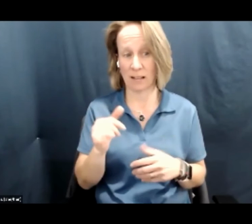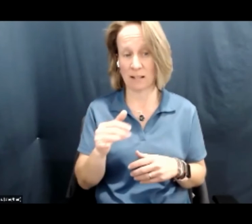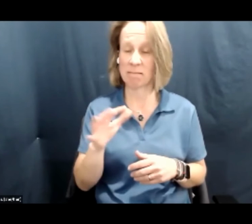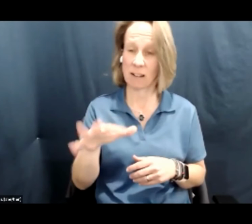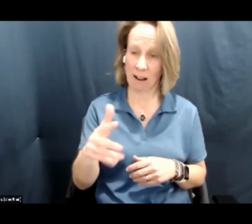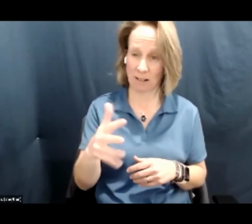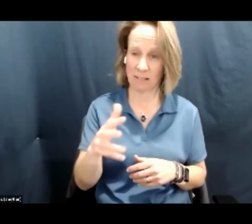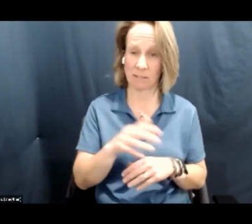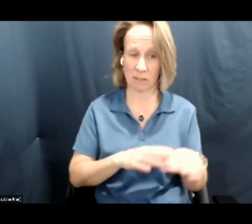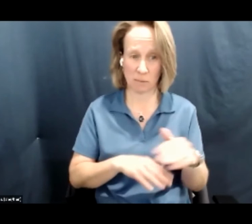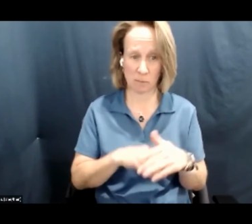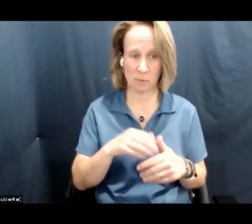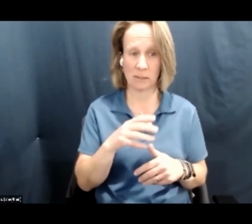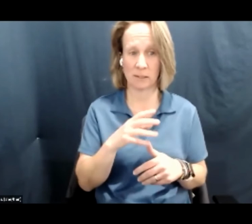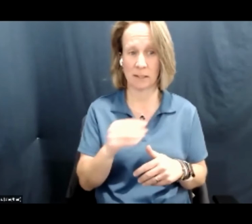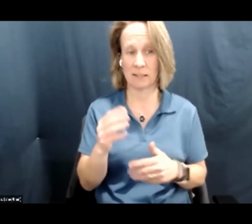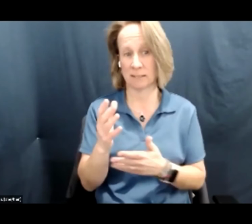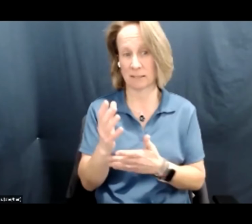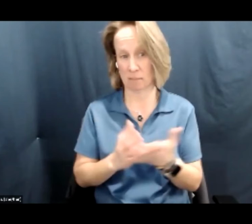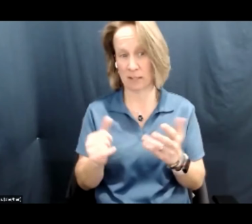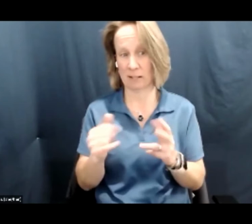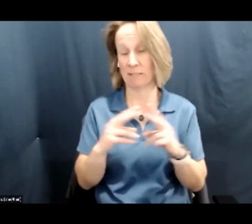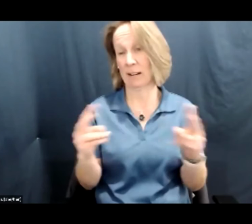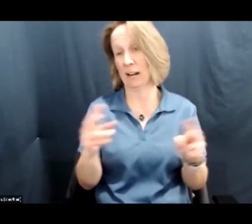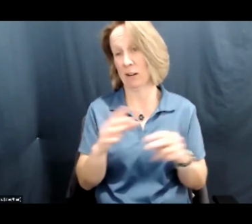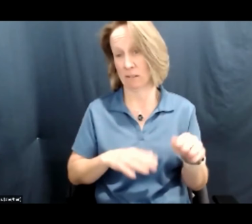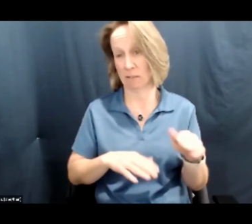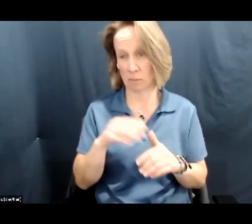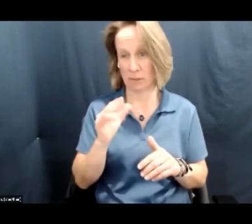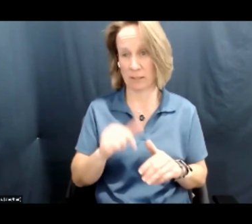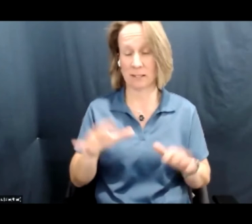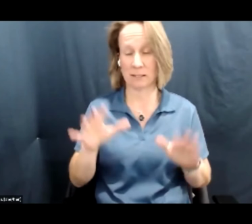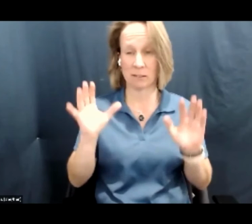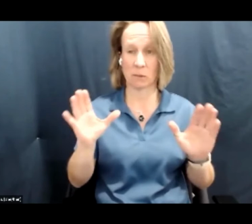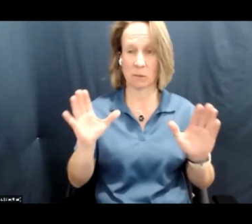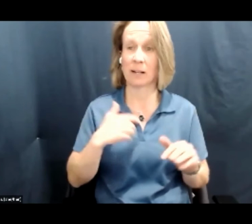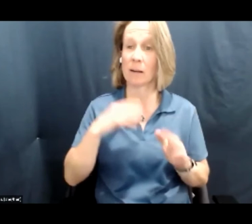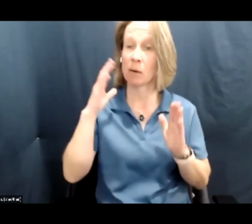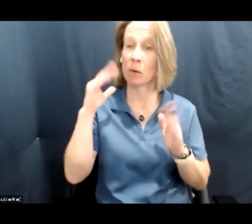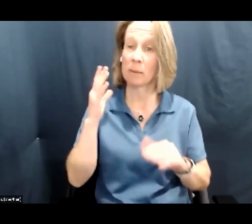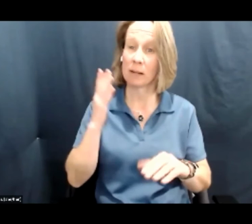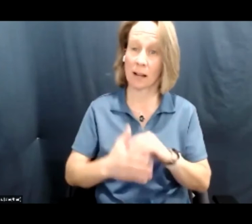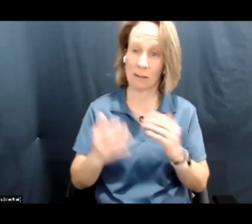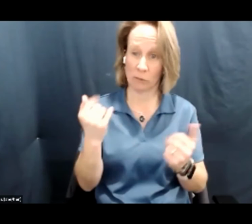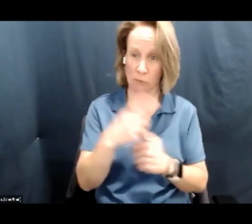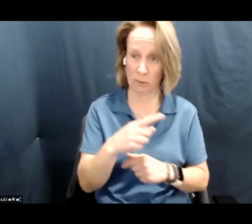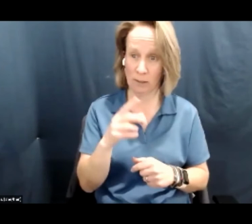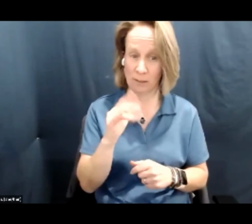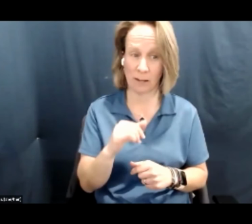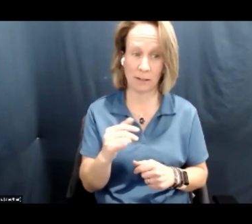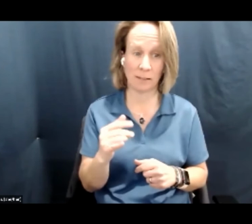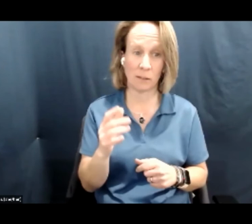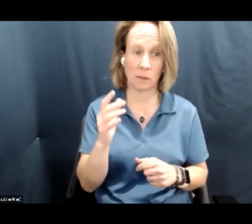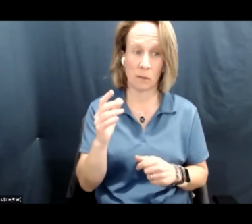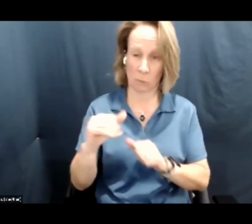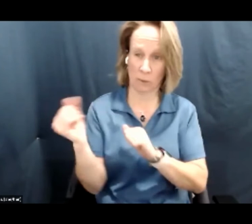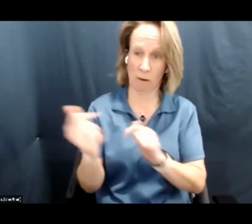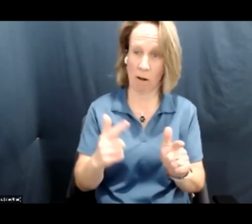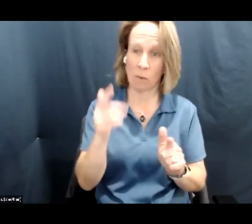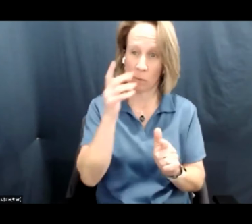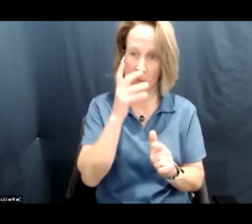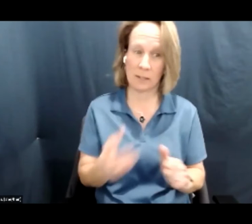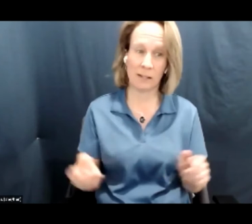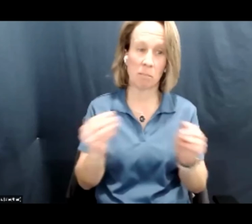very comfortable. So that's great. And so I'm hoping after today's training that we'll all be more in that